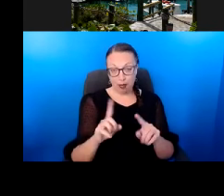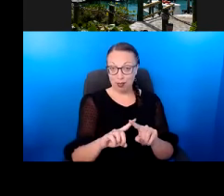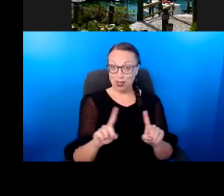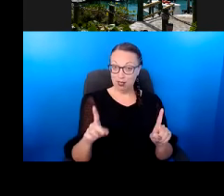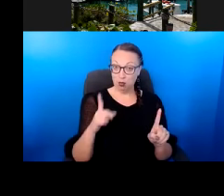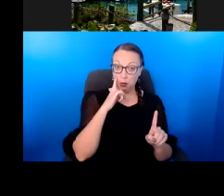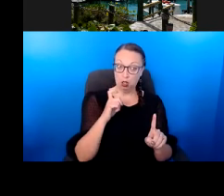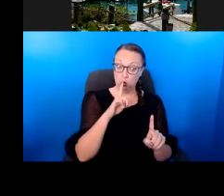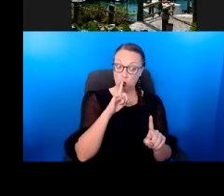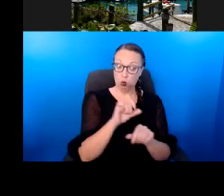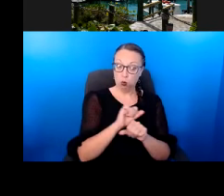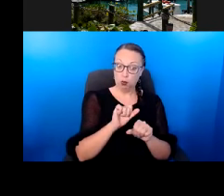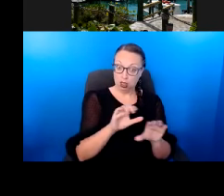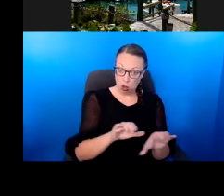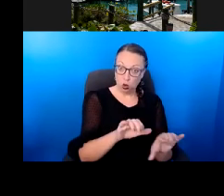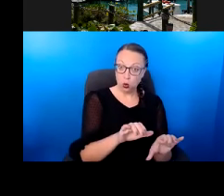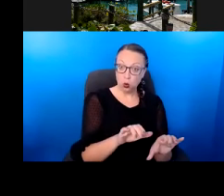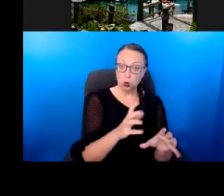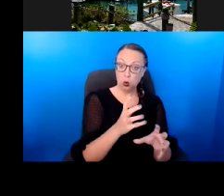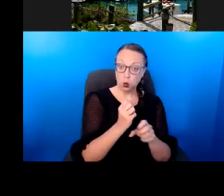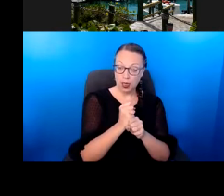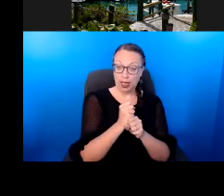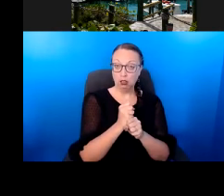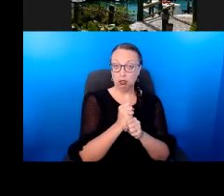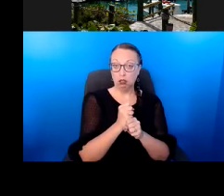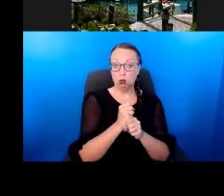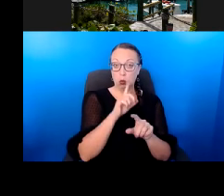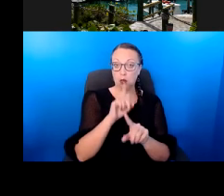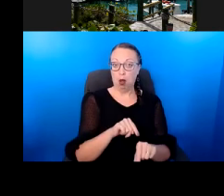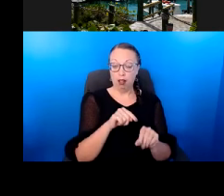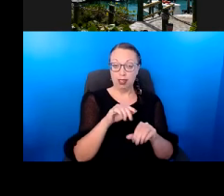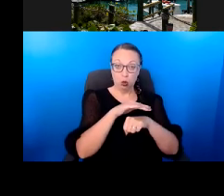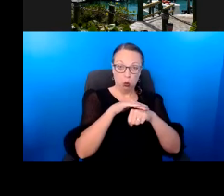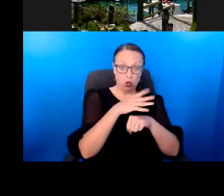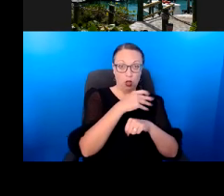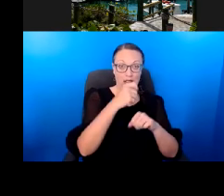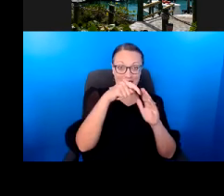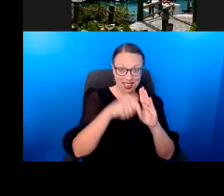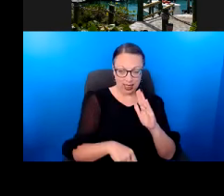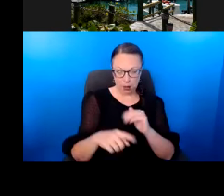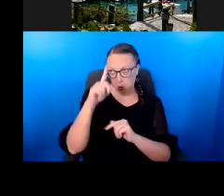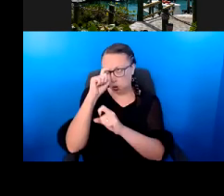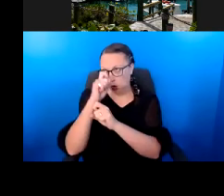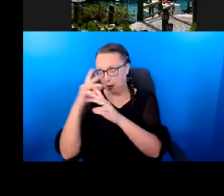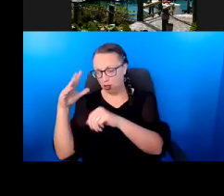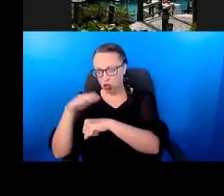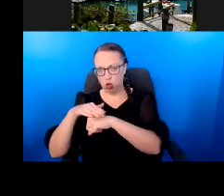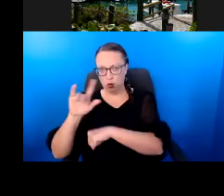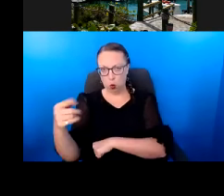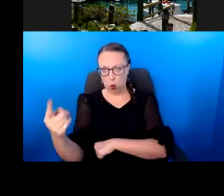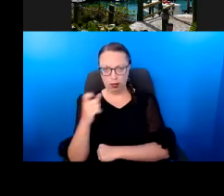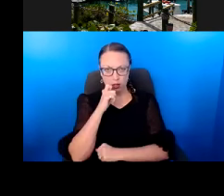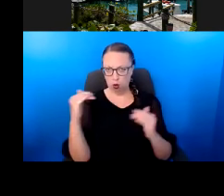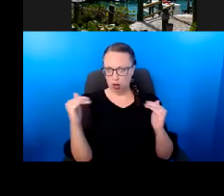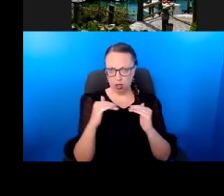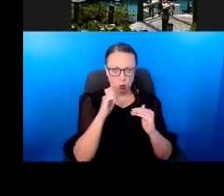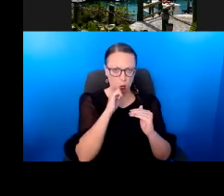you get activity in superficial and deep. When you imagine only superficial, they are not equal. They're not the